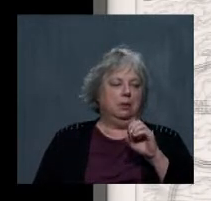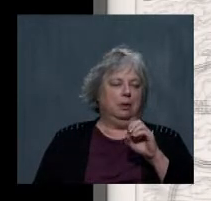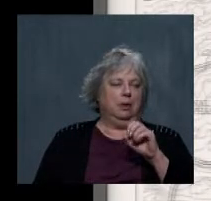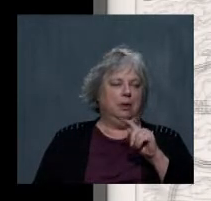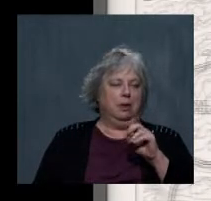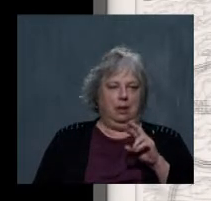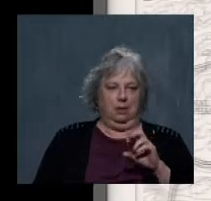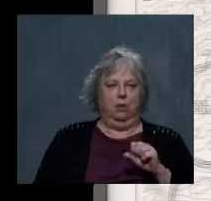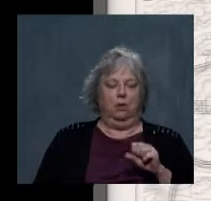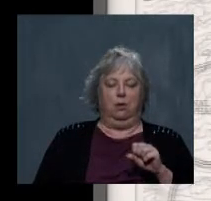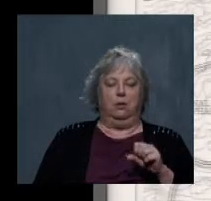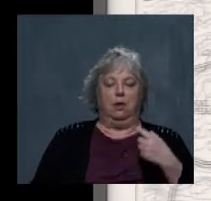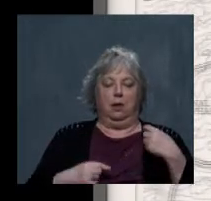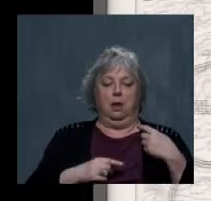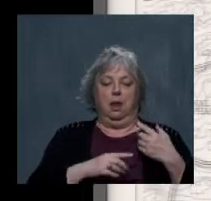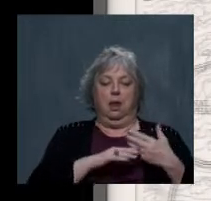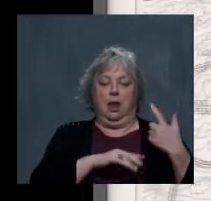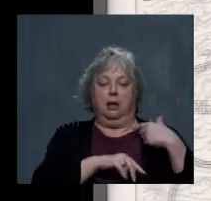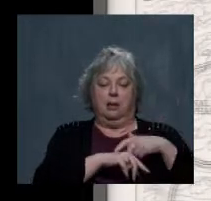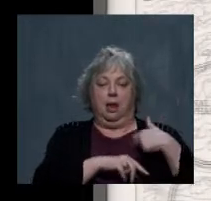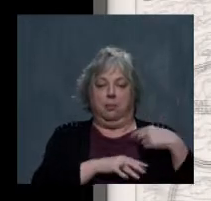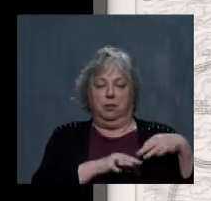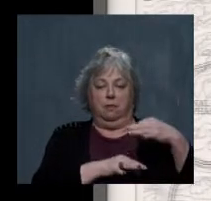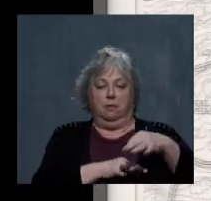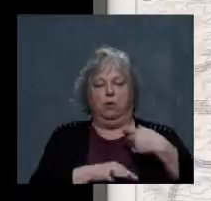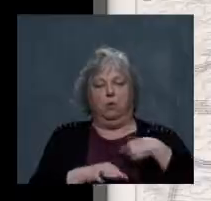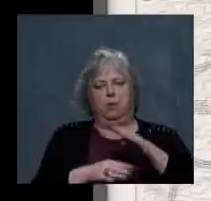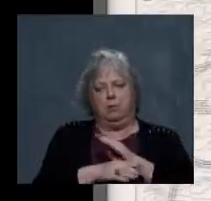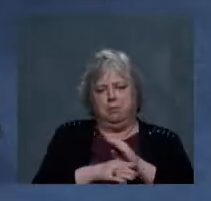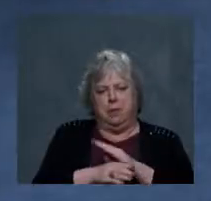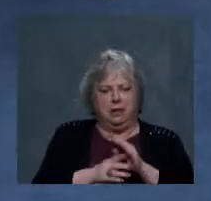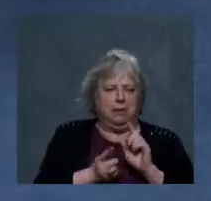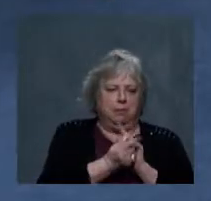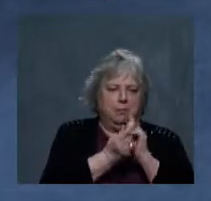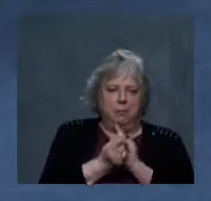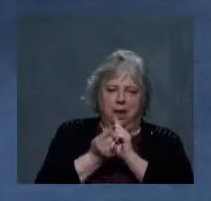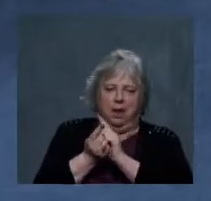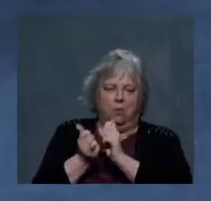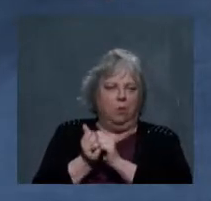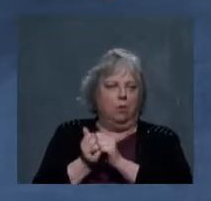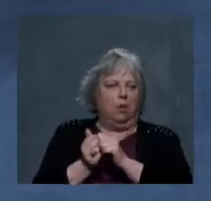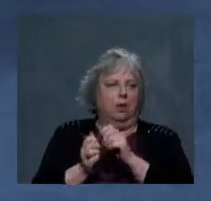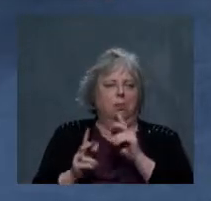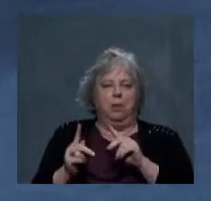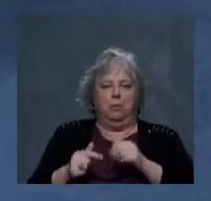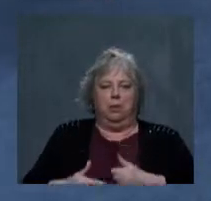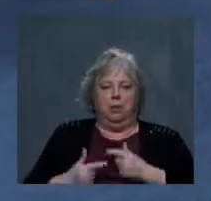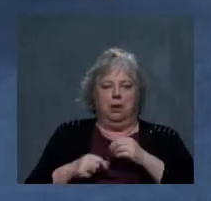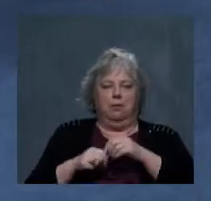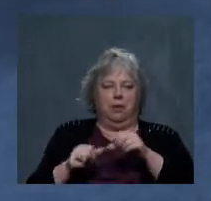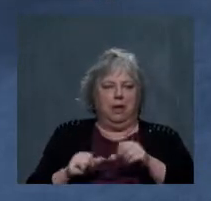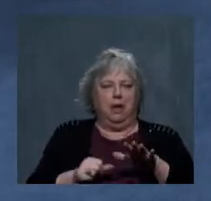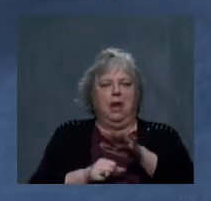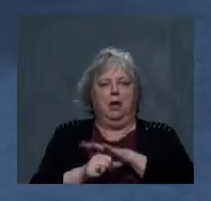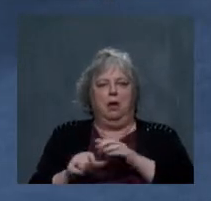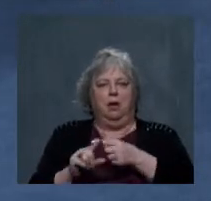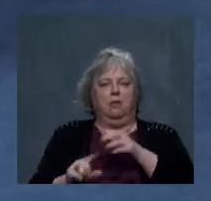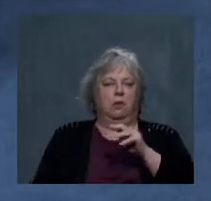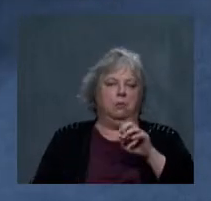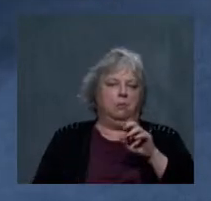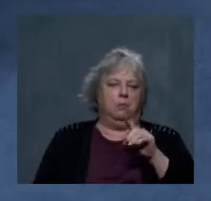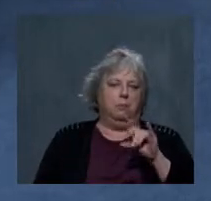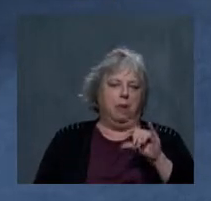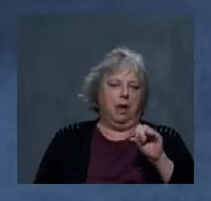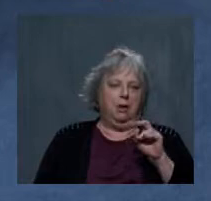were deferred the last time. On several occasions, we've met with some of the residents and had telephone conversations from Madison Valley.